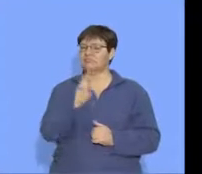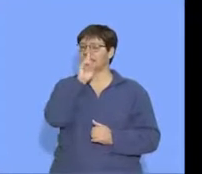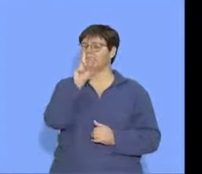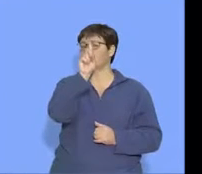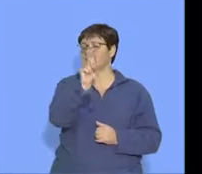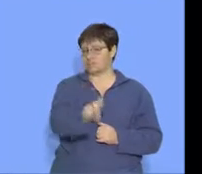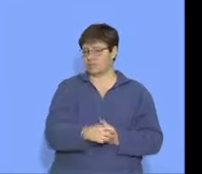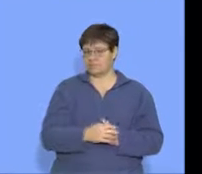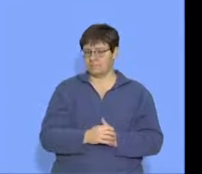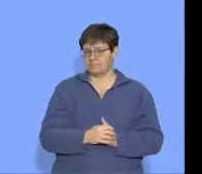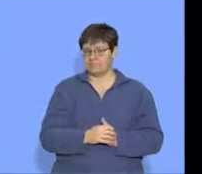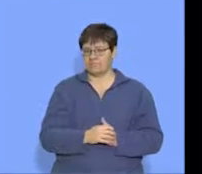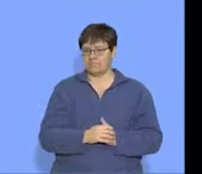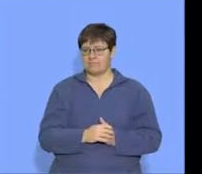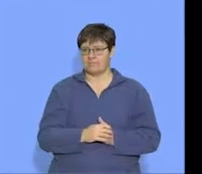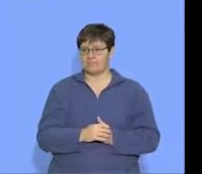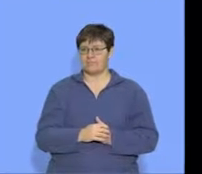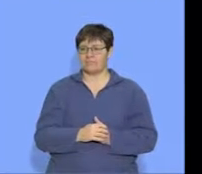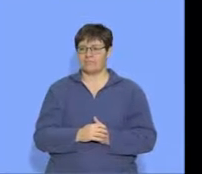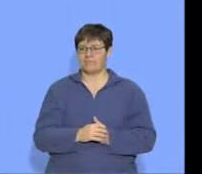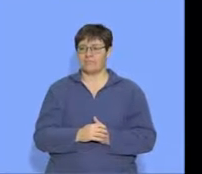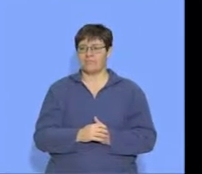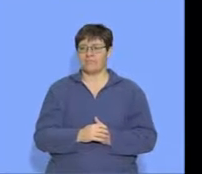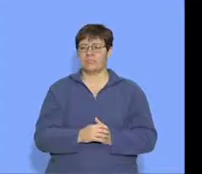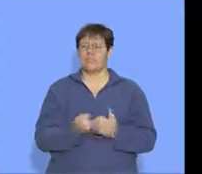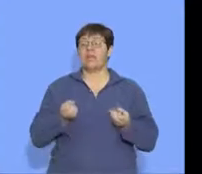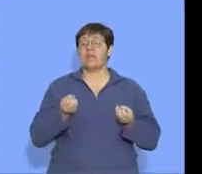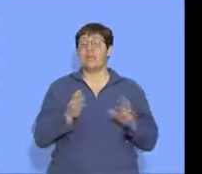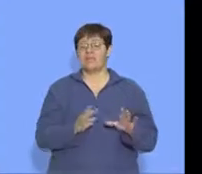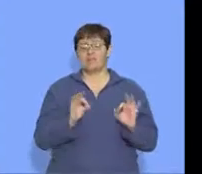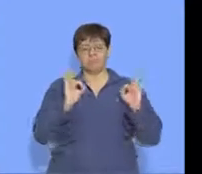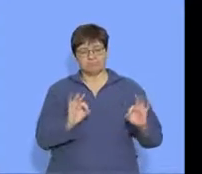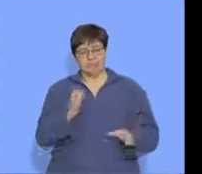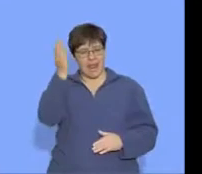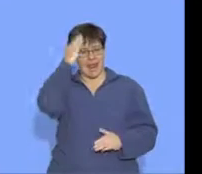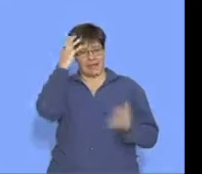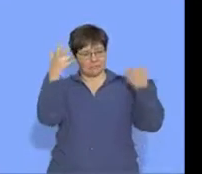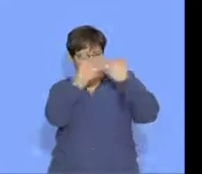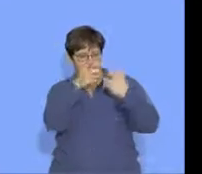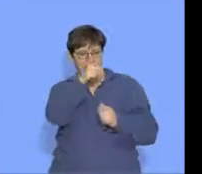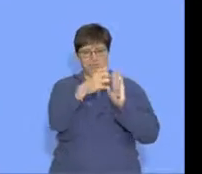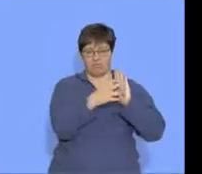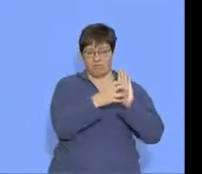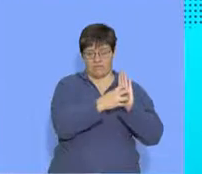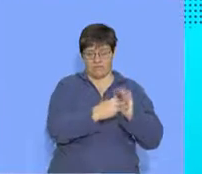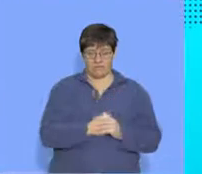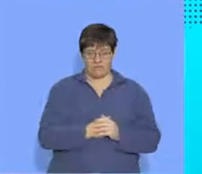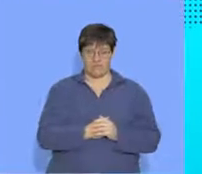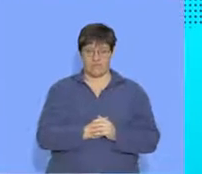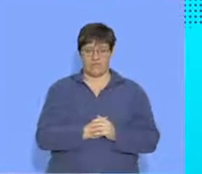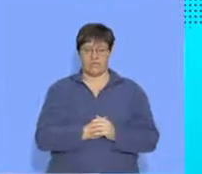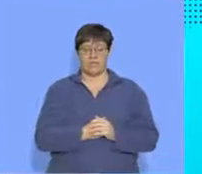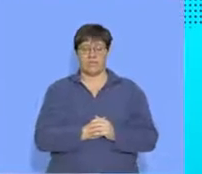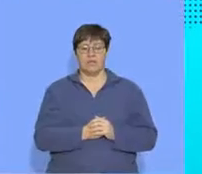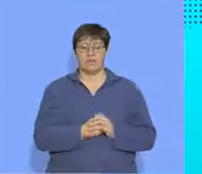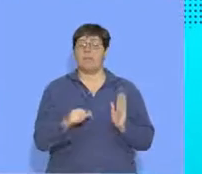based on this. So the first question, give a correct heading for the graph. Guys, it's important that